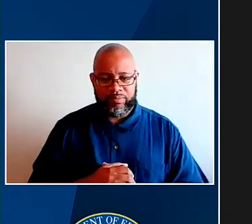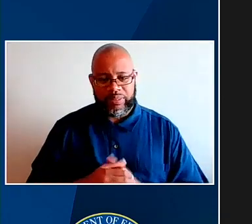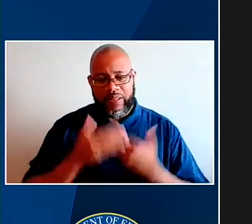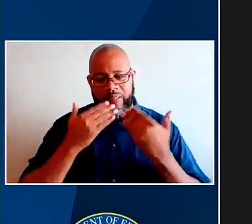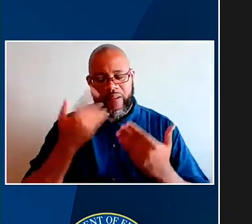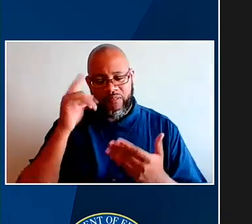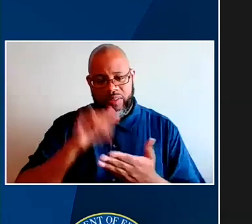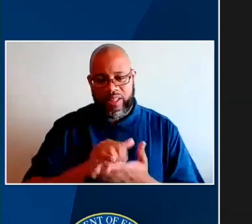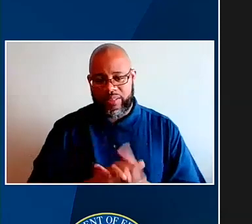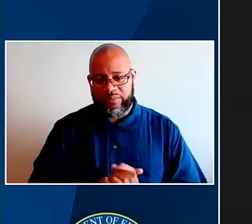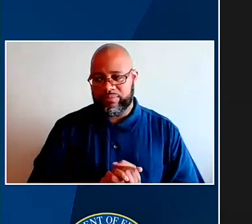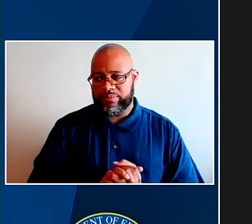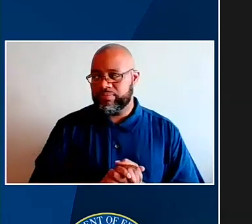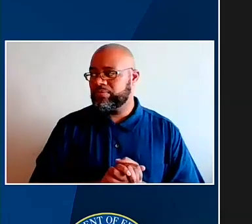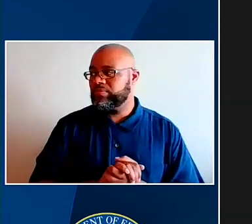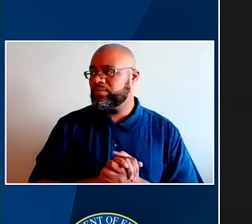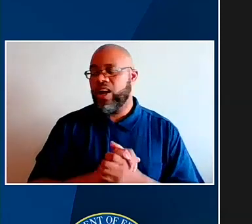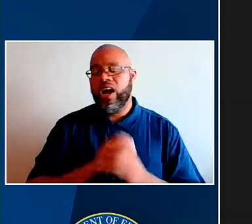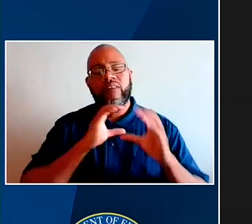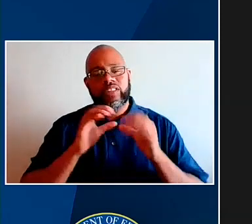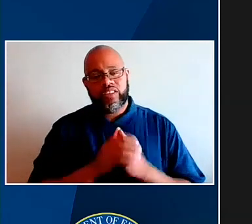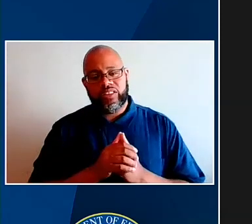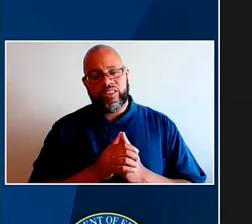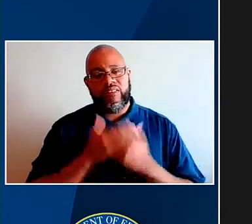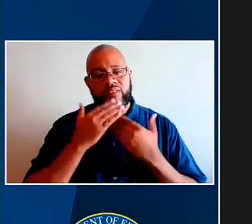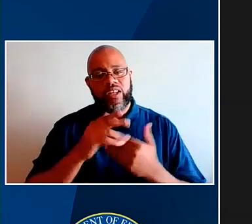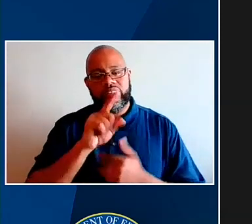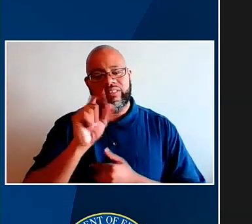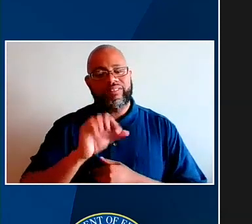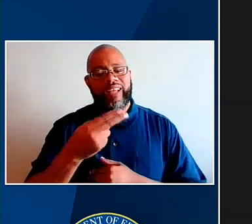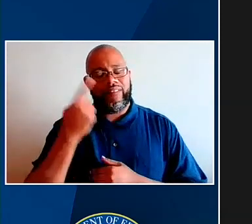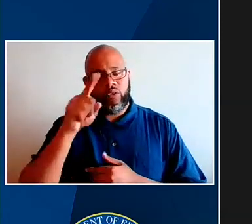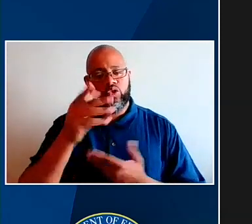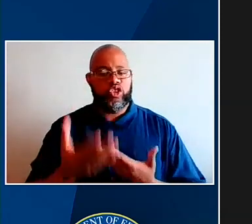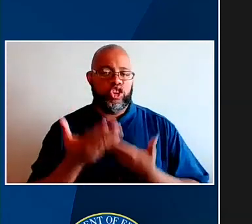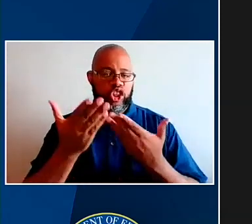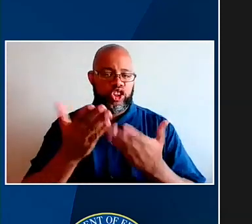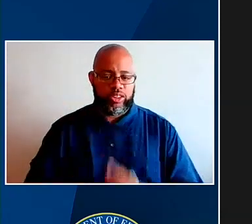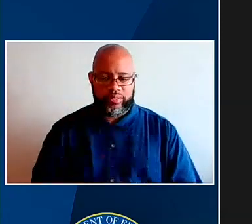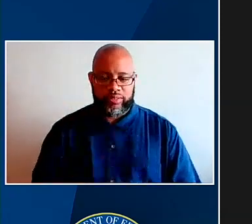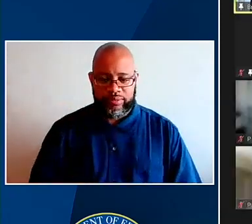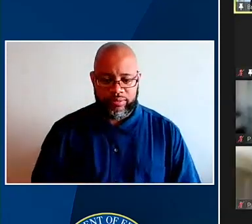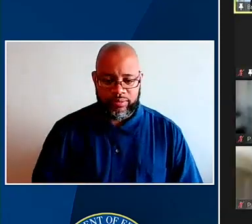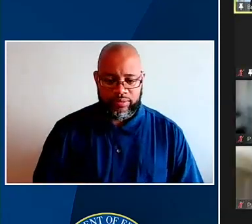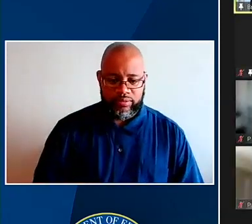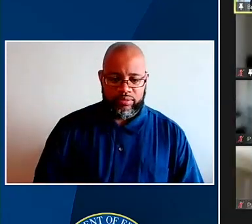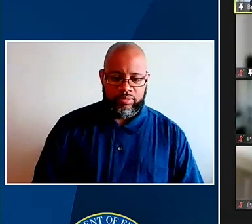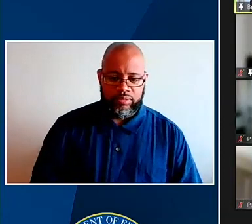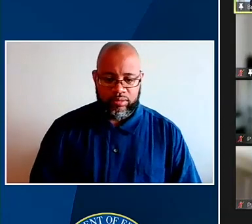the conversation there. And thank you, Zach, for your suggestion.